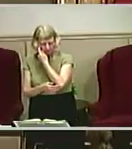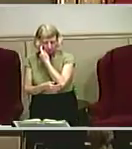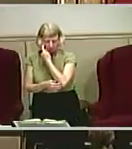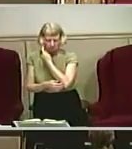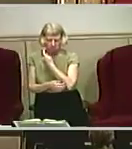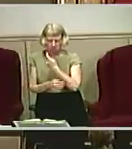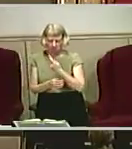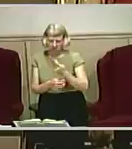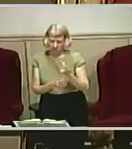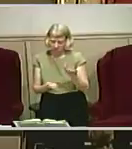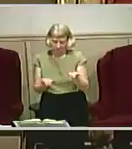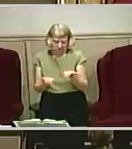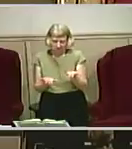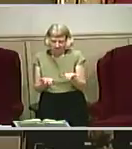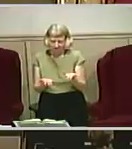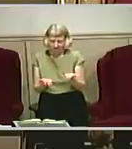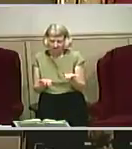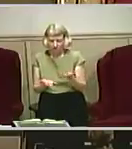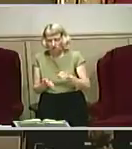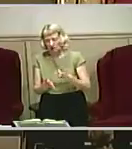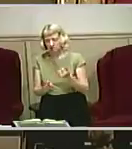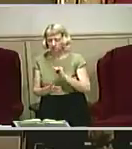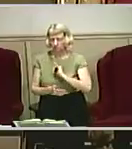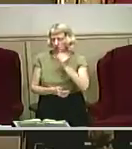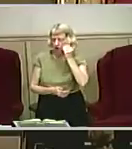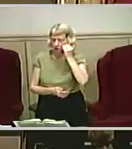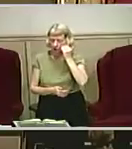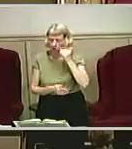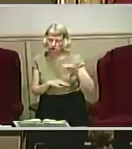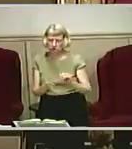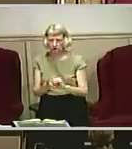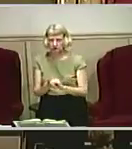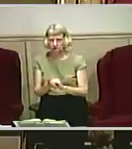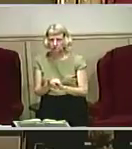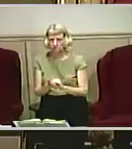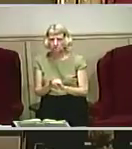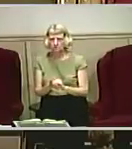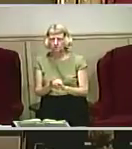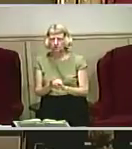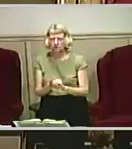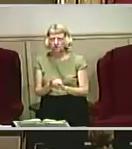it's intelligence or just there somehow.